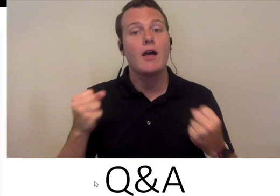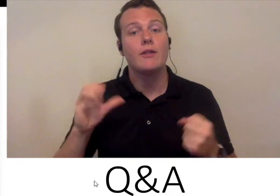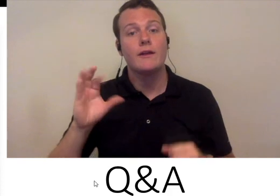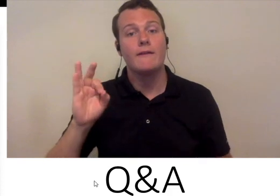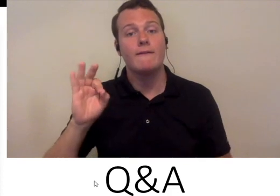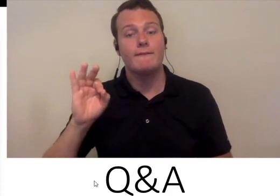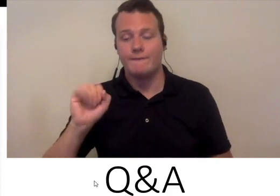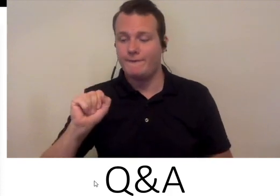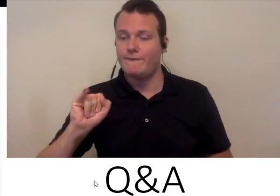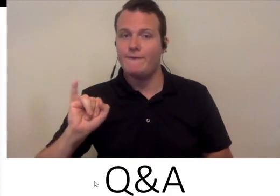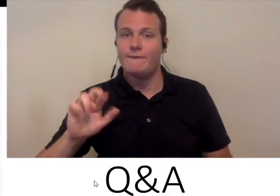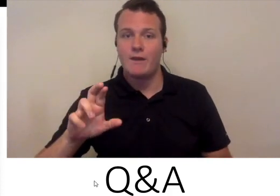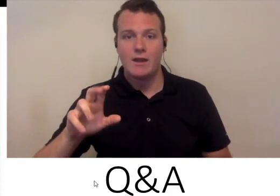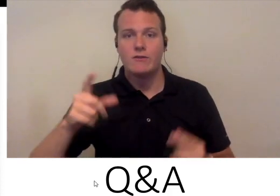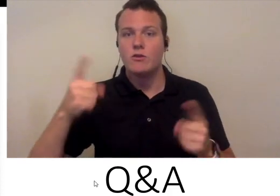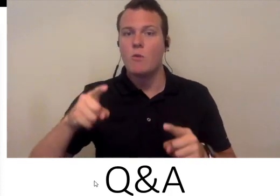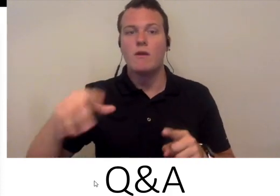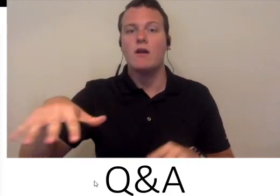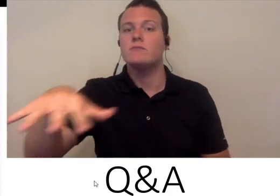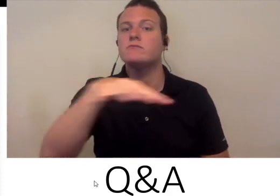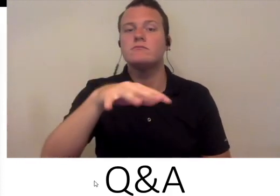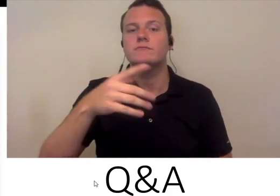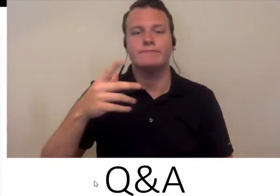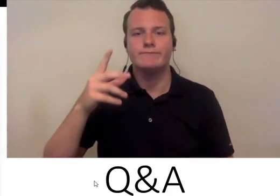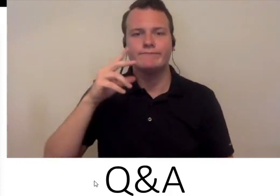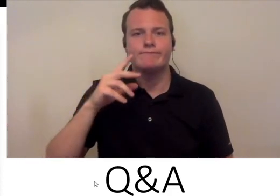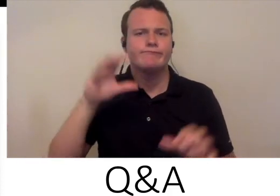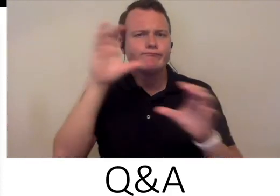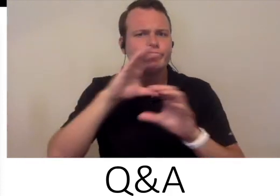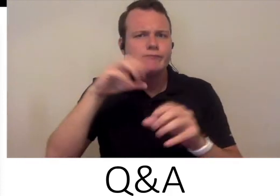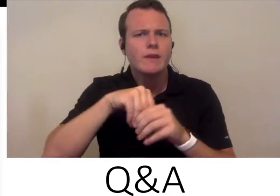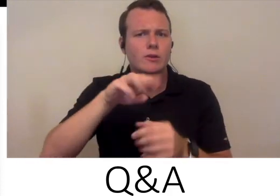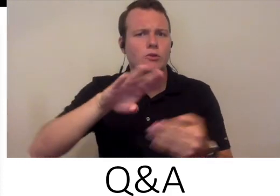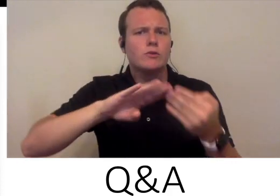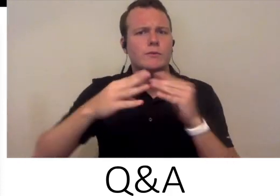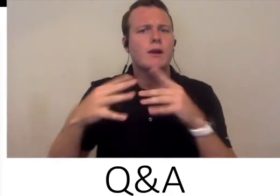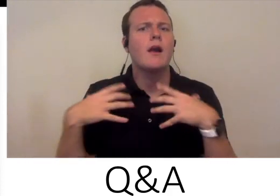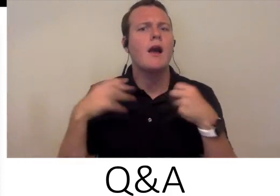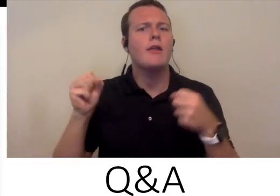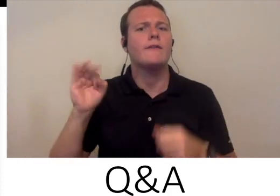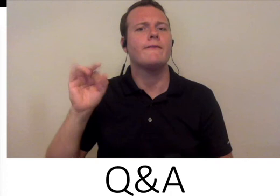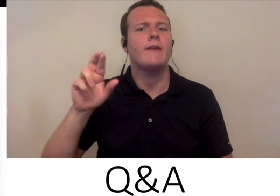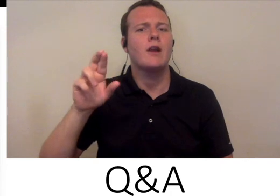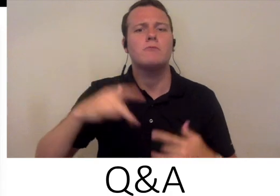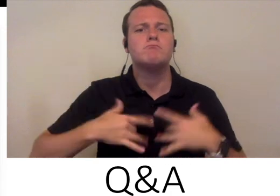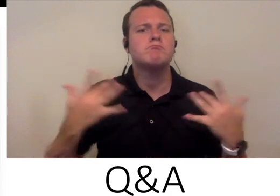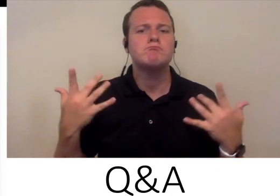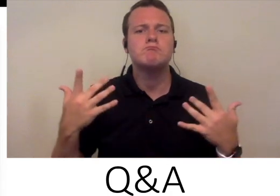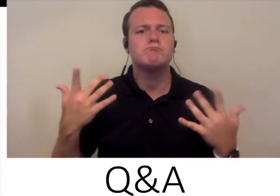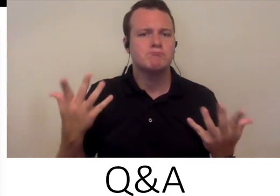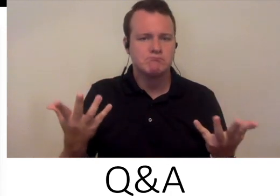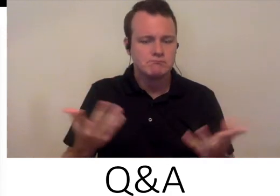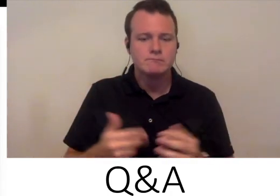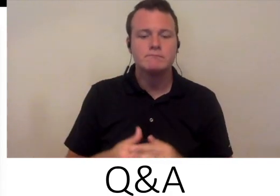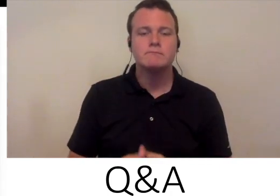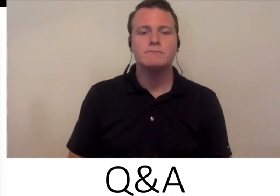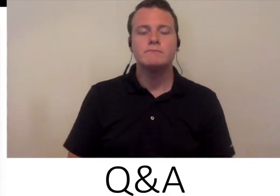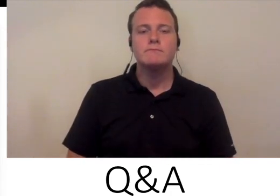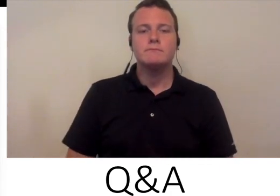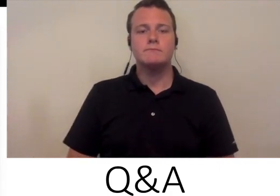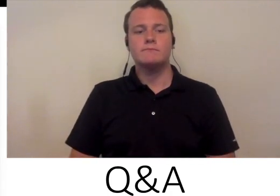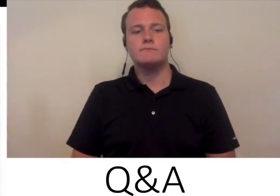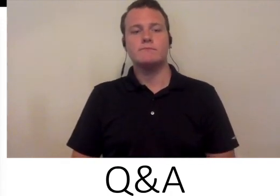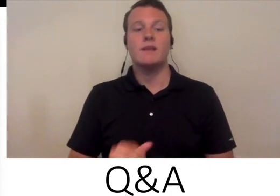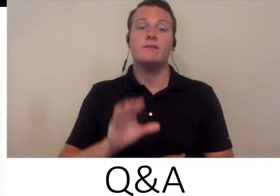and so look at your community, what health fairs are taking place. There are church